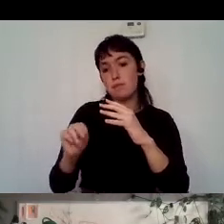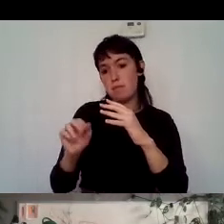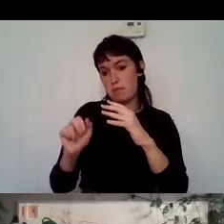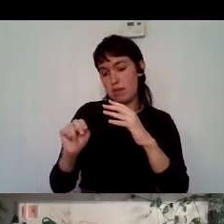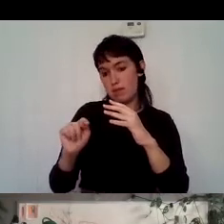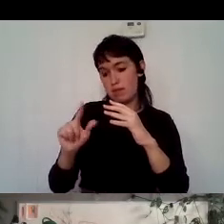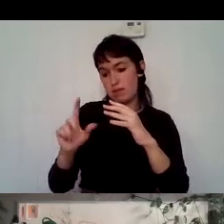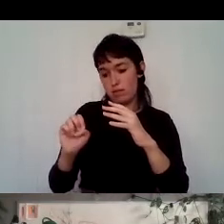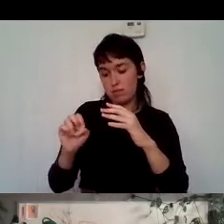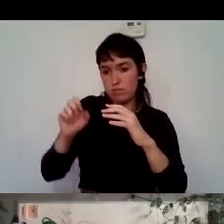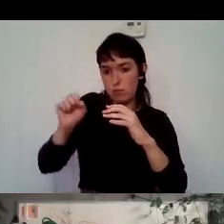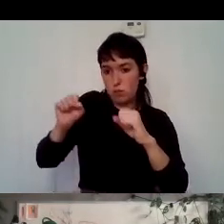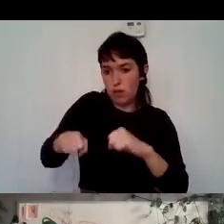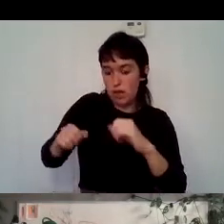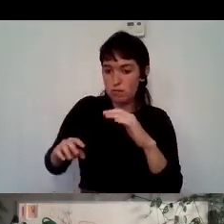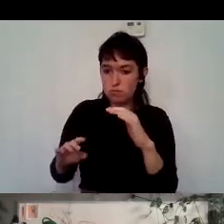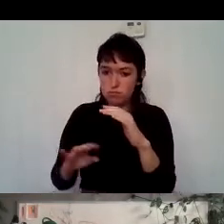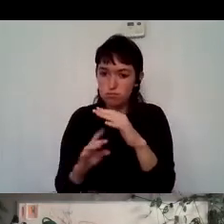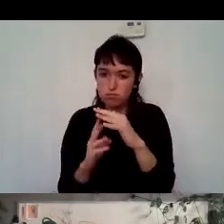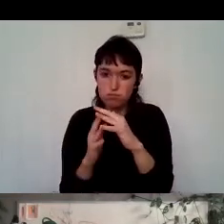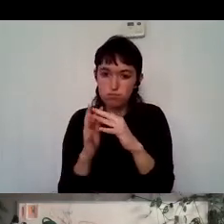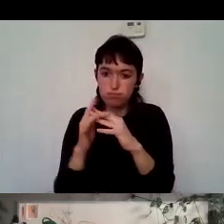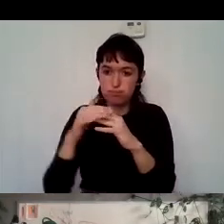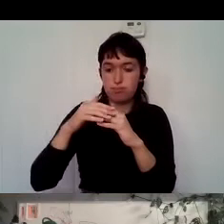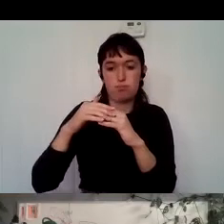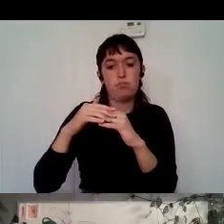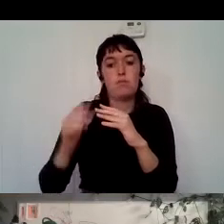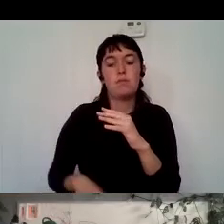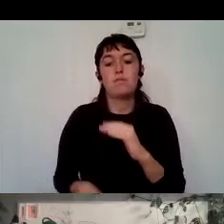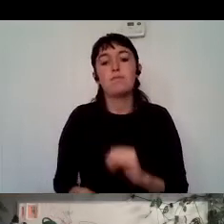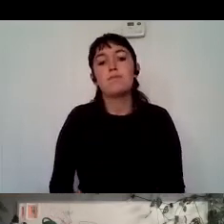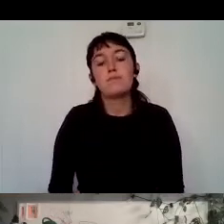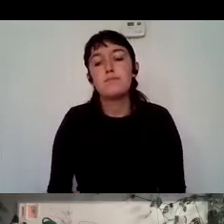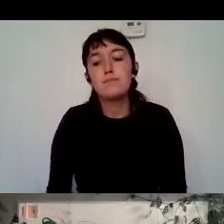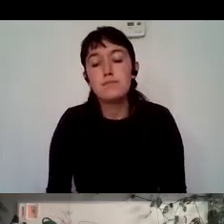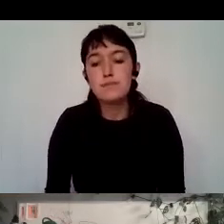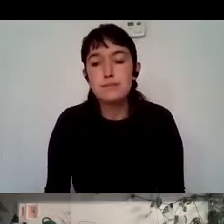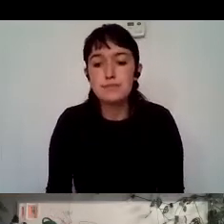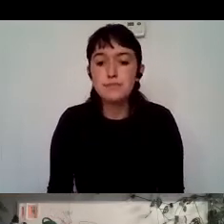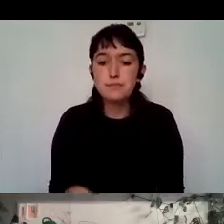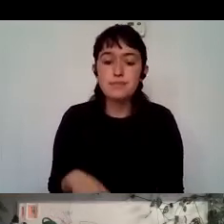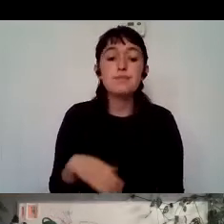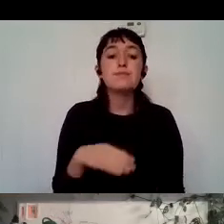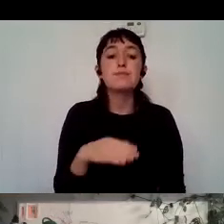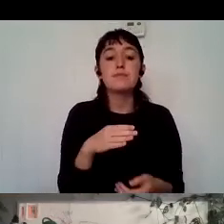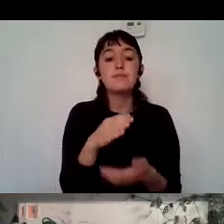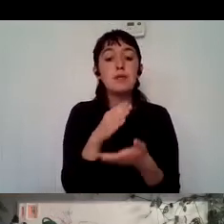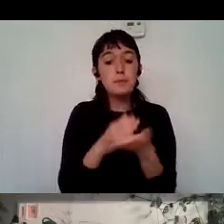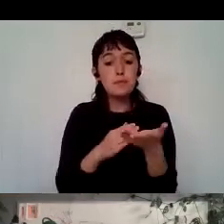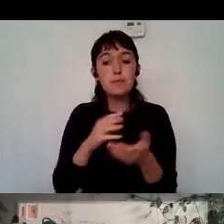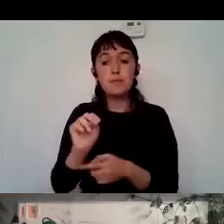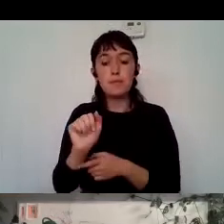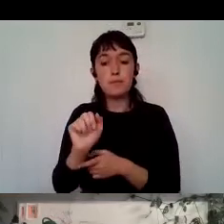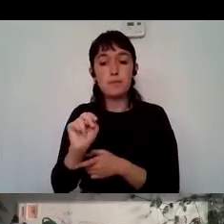outside. Now, because there's also this movement of plate tectonics, there's parts of the mantle that come out in the